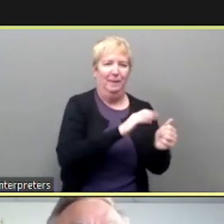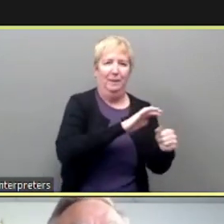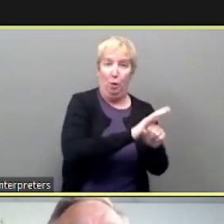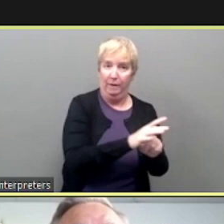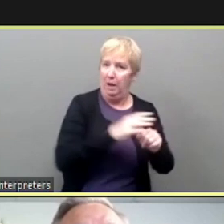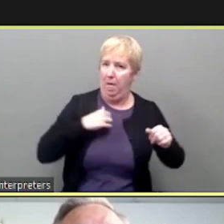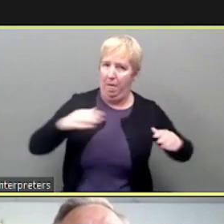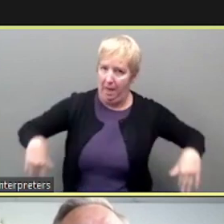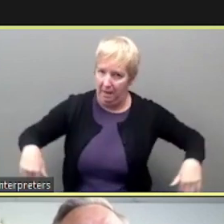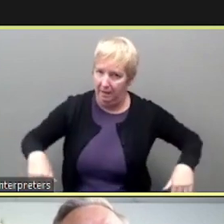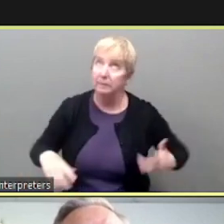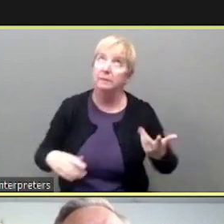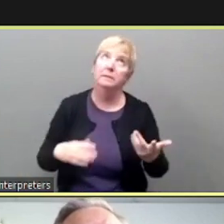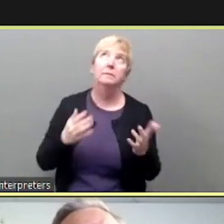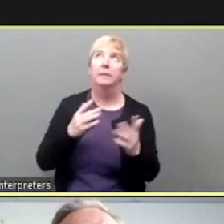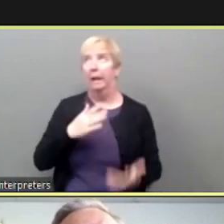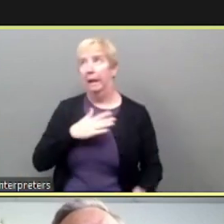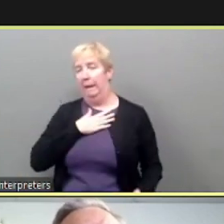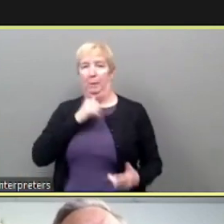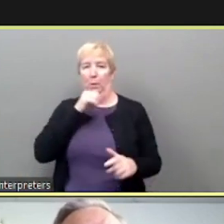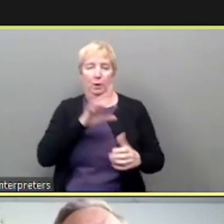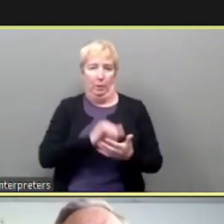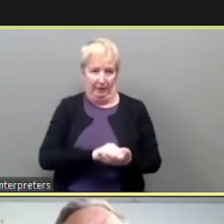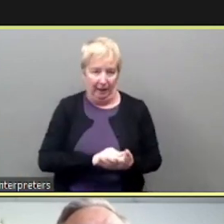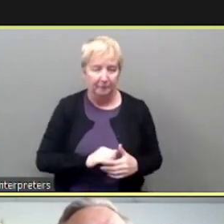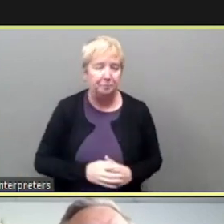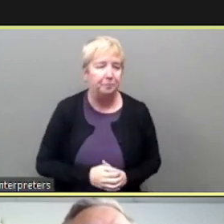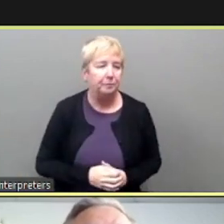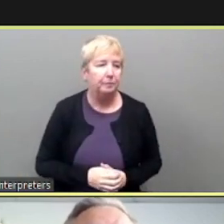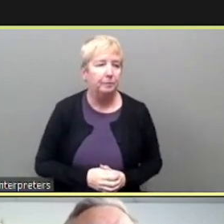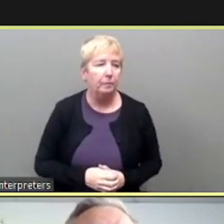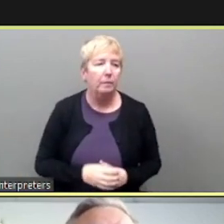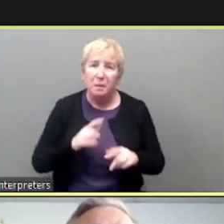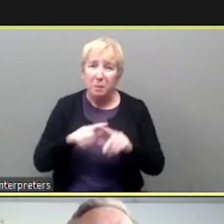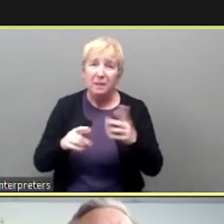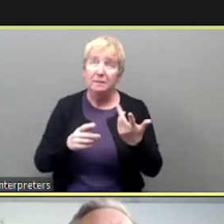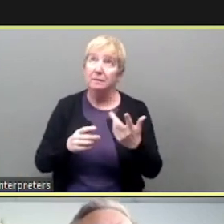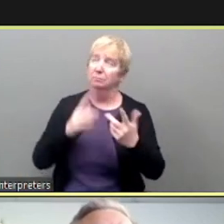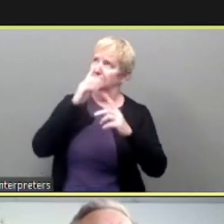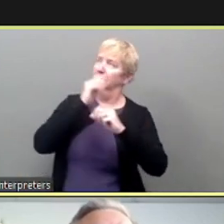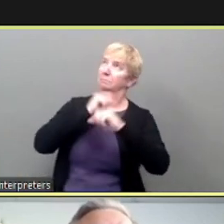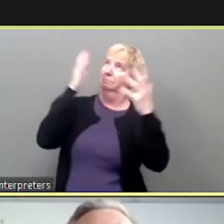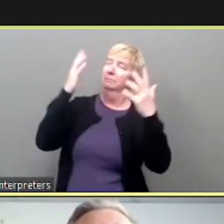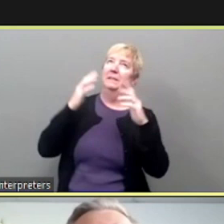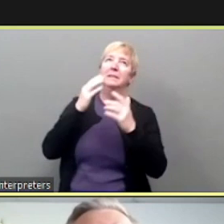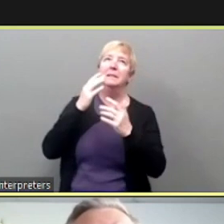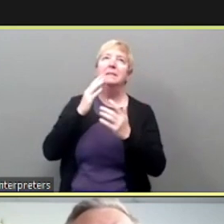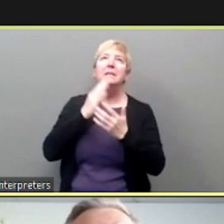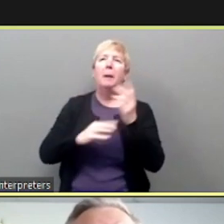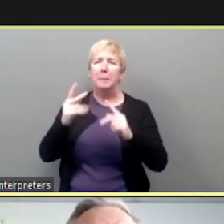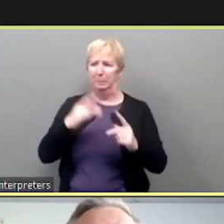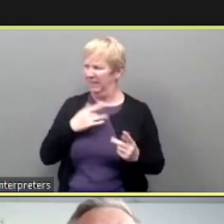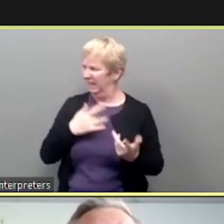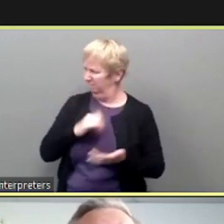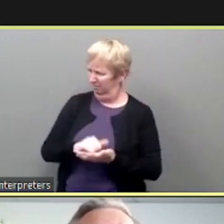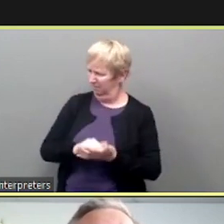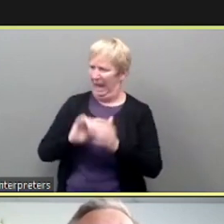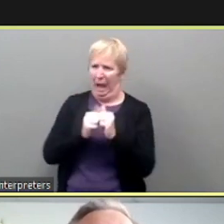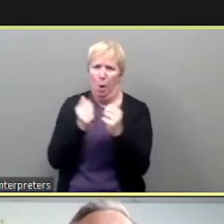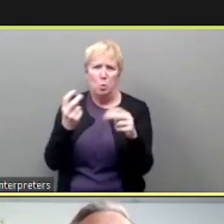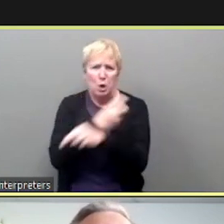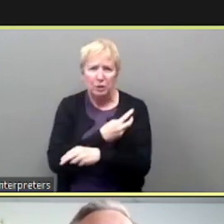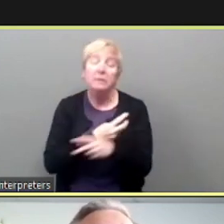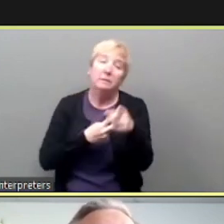lot of our hospital folks feel like, it's tough to imagine it getting any worse, but we're continuing a tough